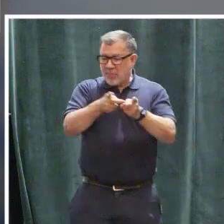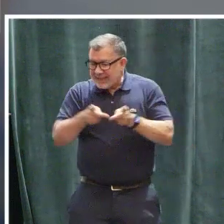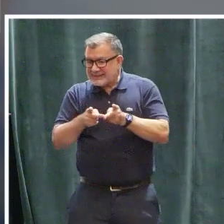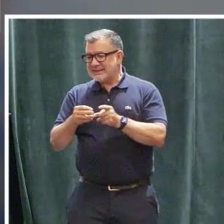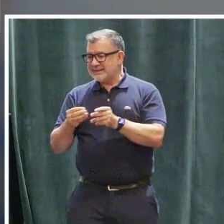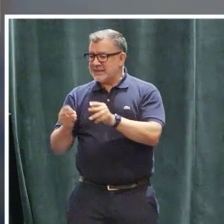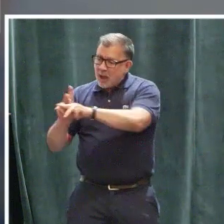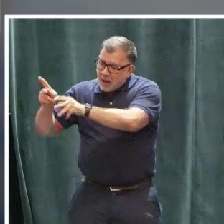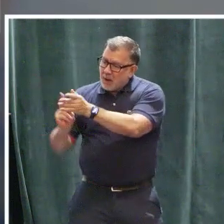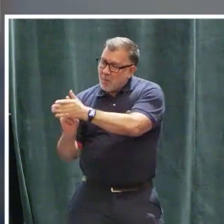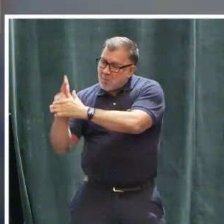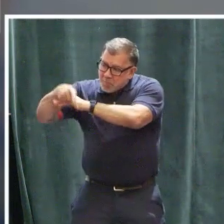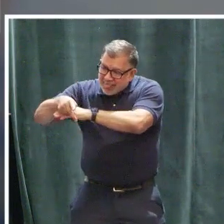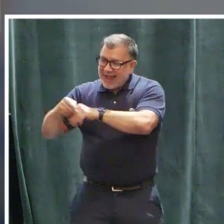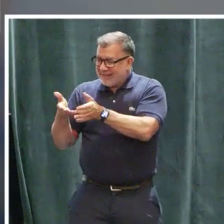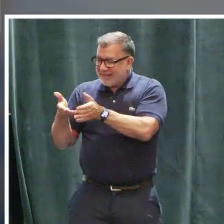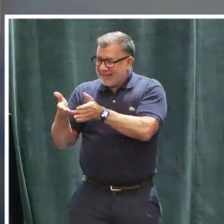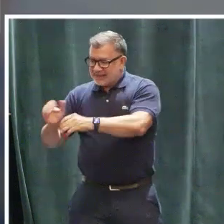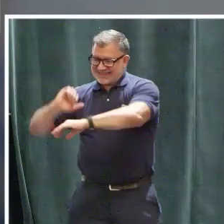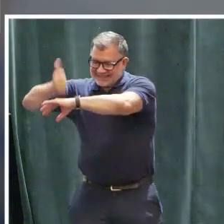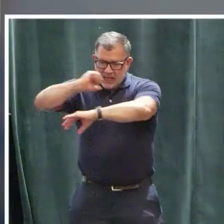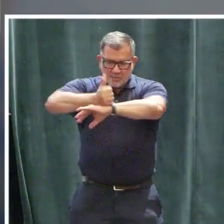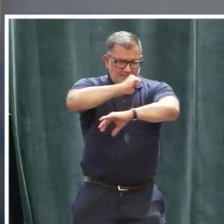opportunities next to the roadway.